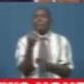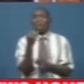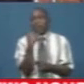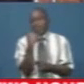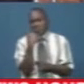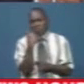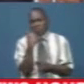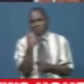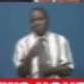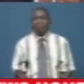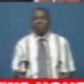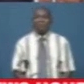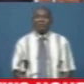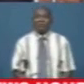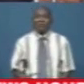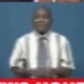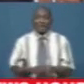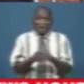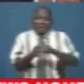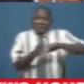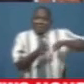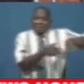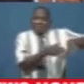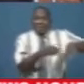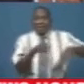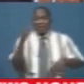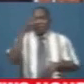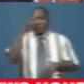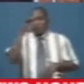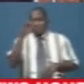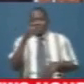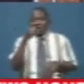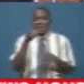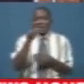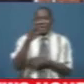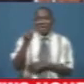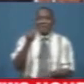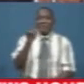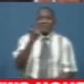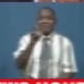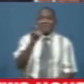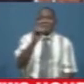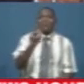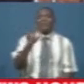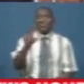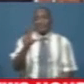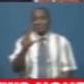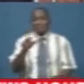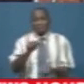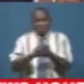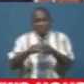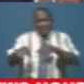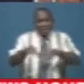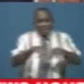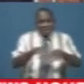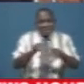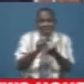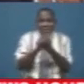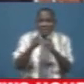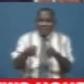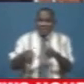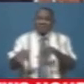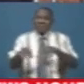illegality. Apart from the criminal violations of Act 703, the activities of such